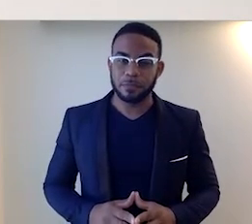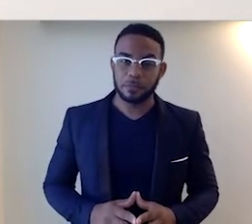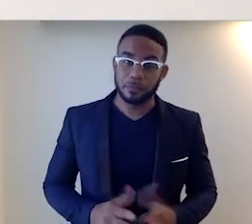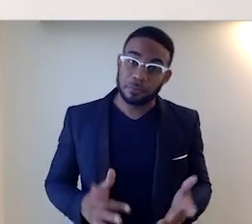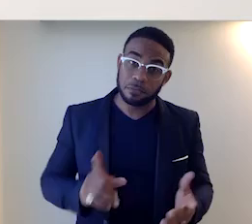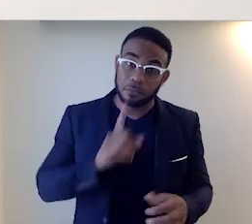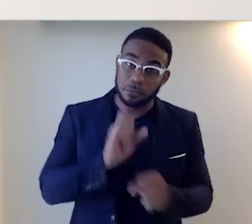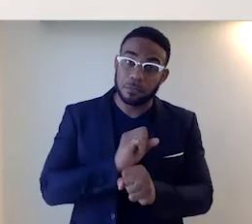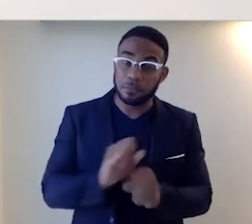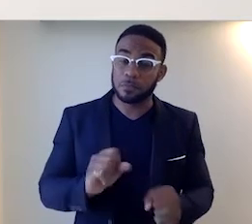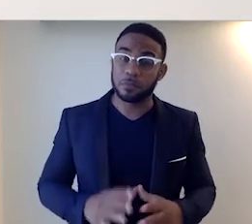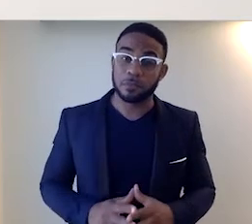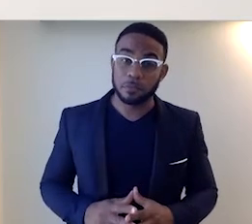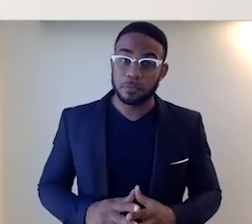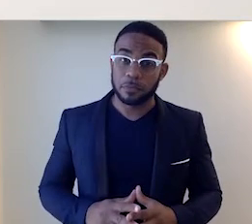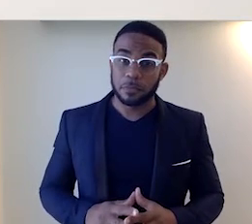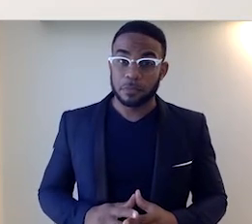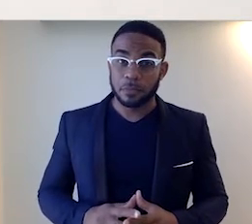Essentially,